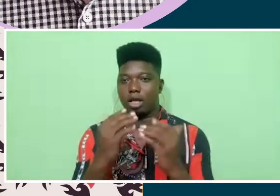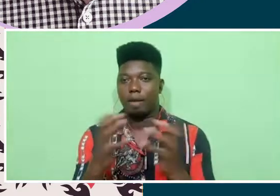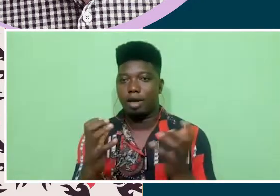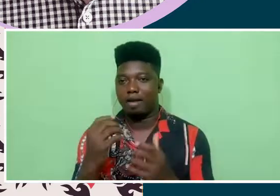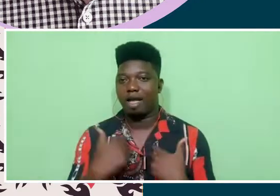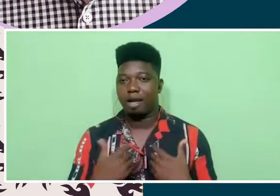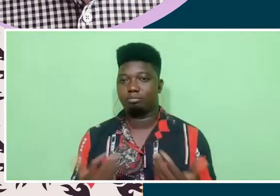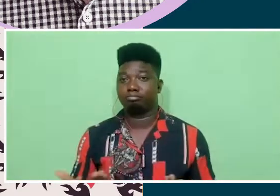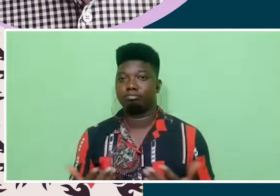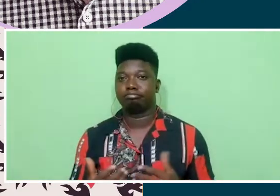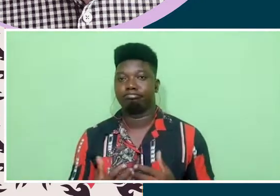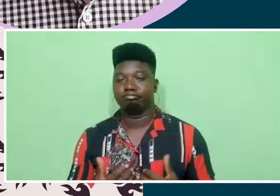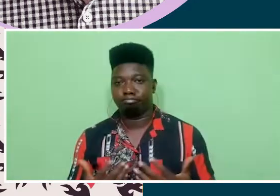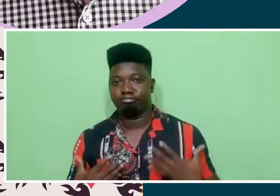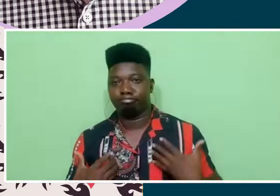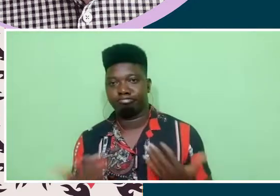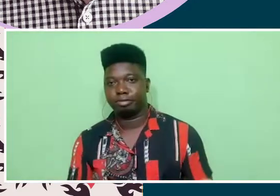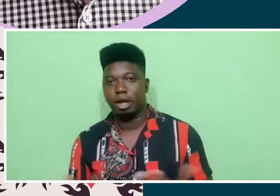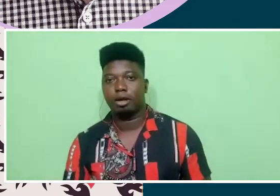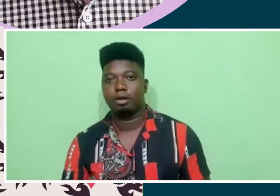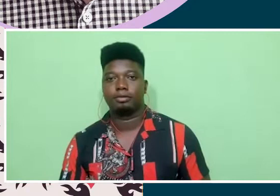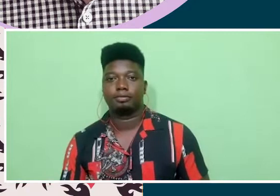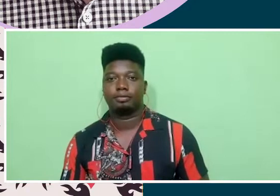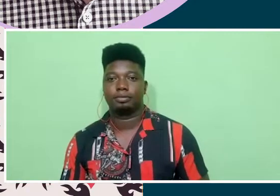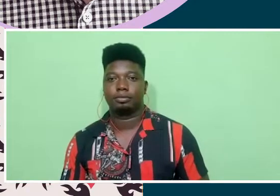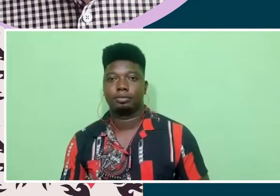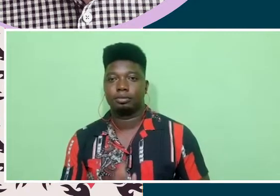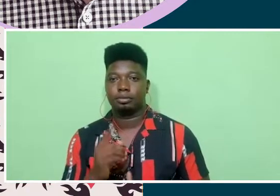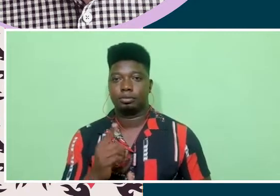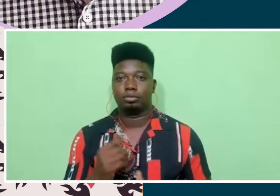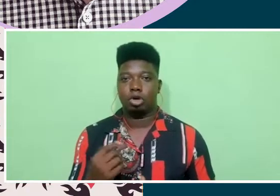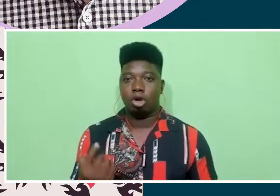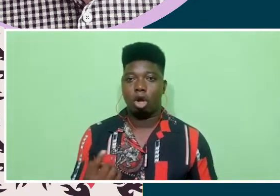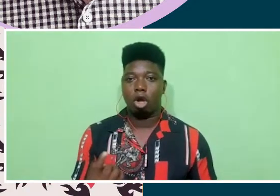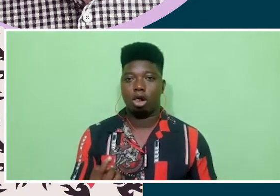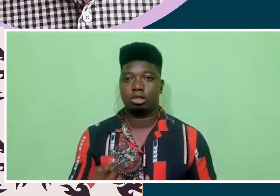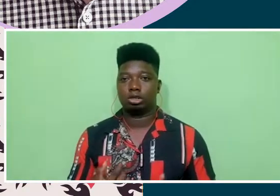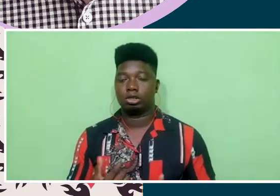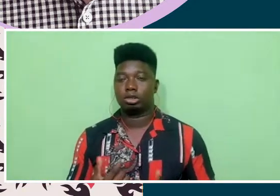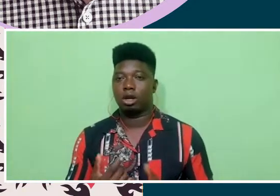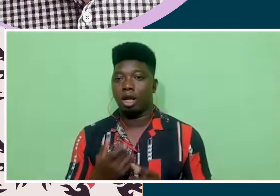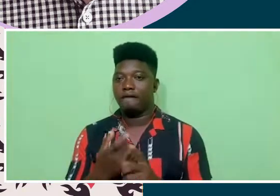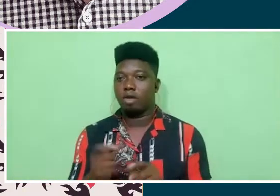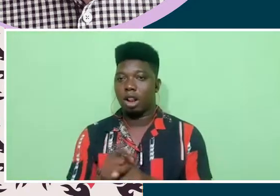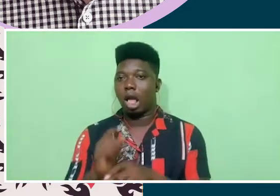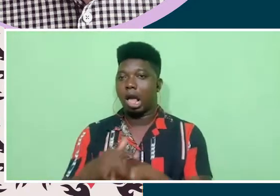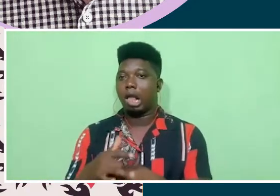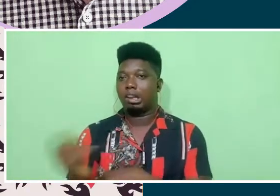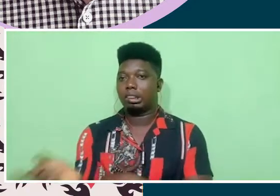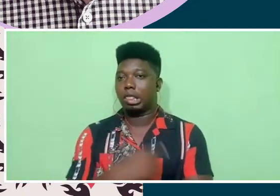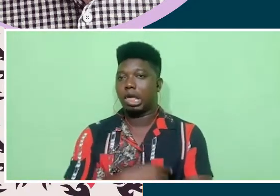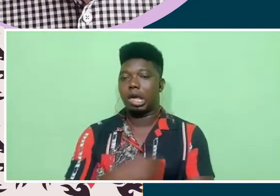Superheroes have always been predominantly men from like the earliest days in the 1930s. Like it starts with Superman, you get your Batman,